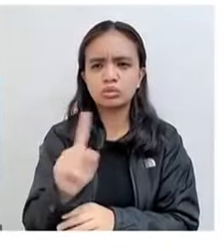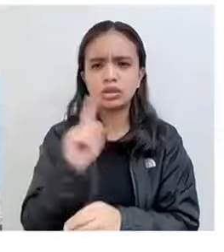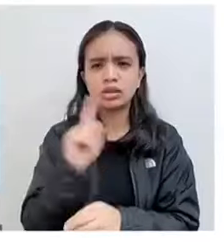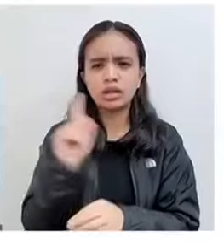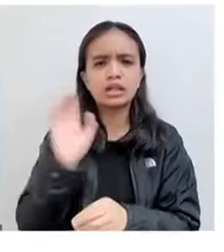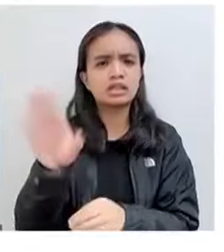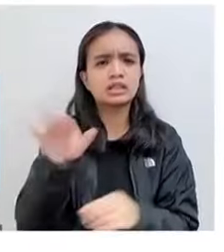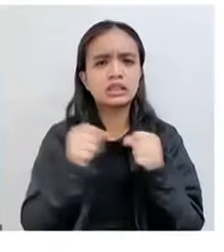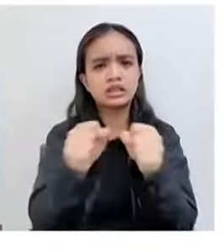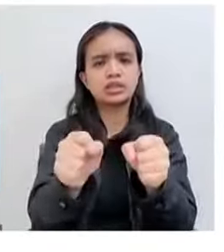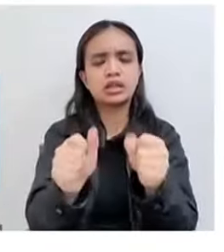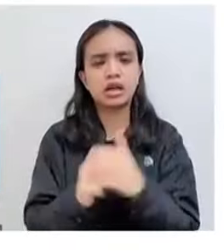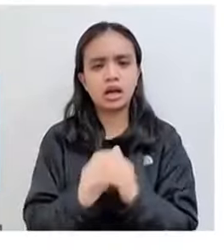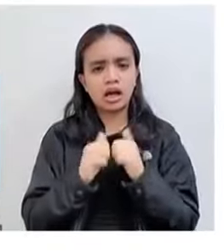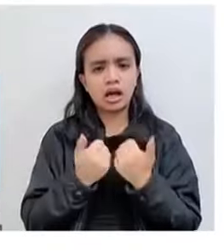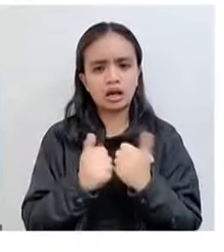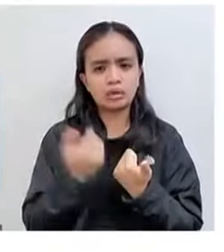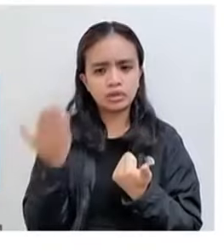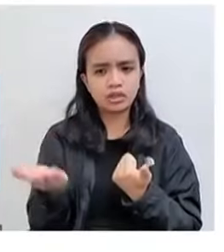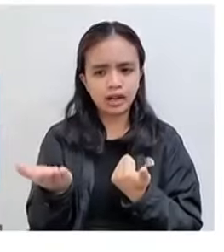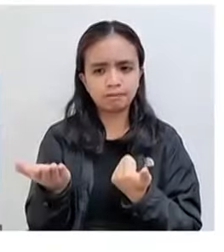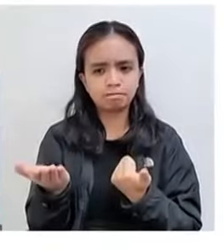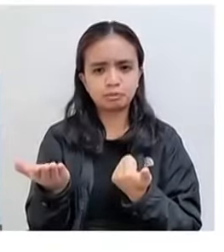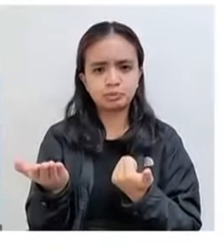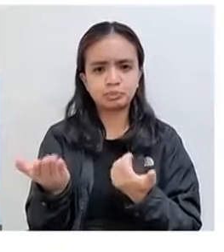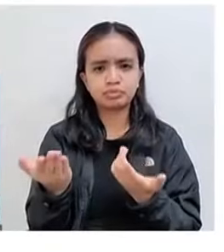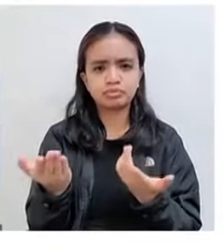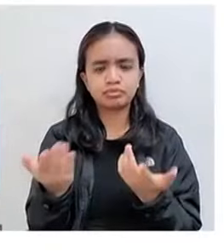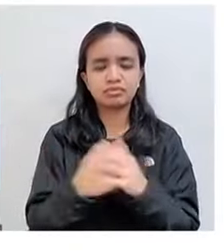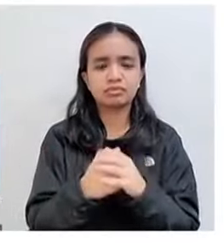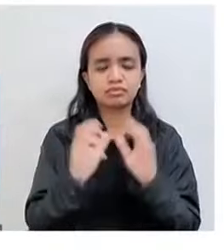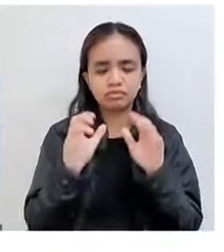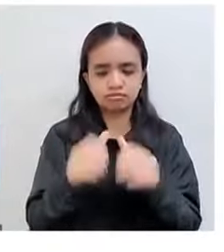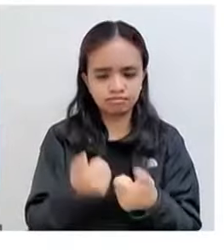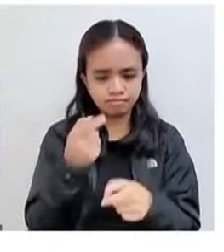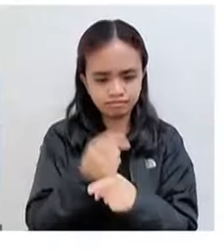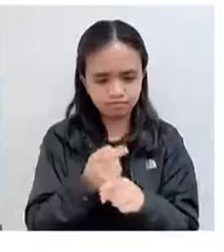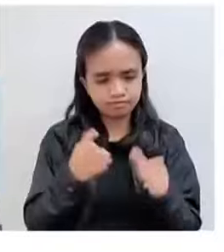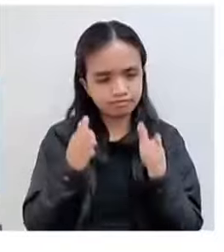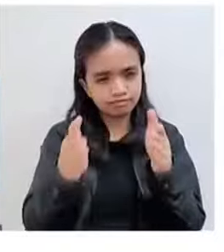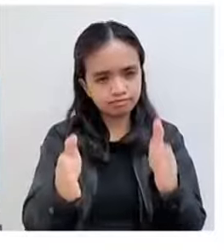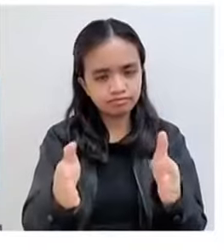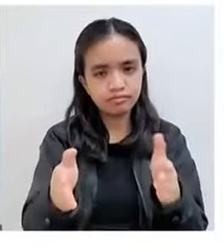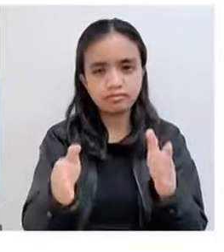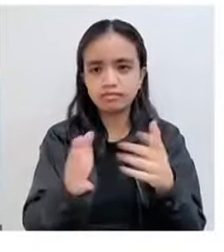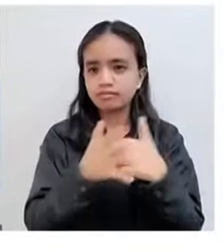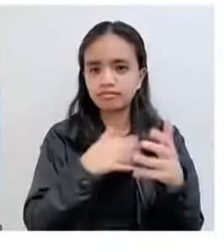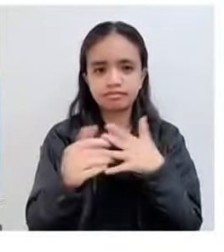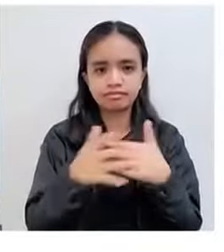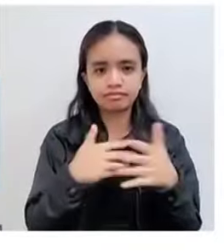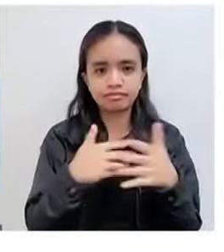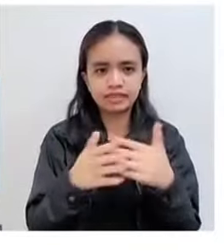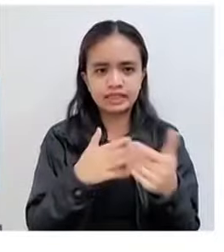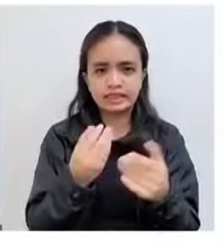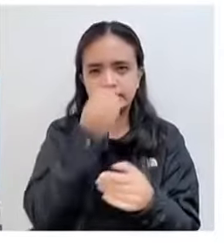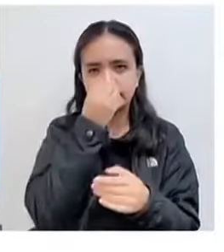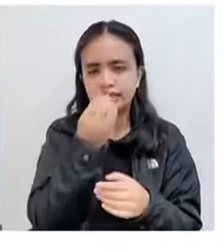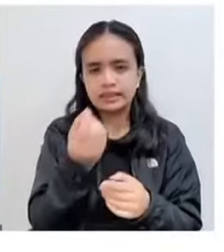to get to the path or get on that path, even if it's a slim one? Chris?